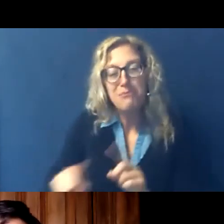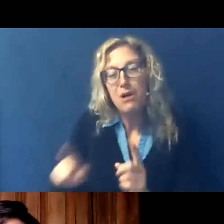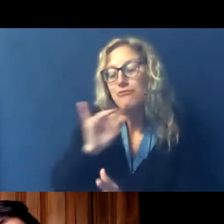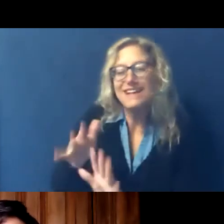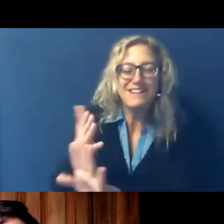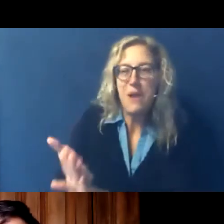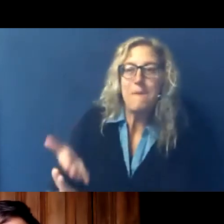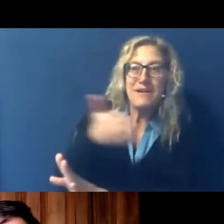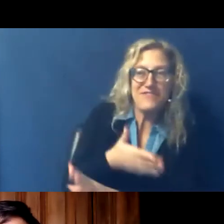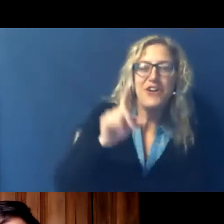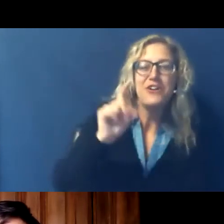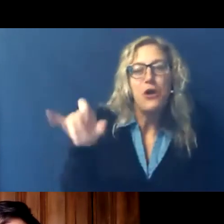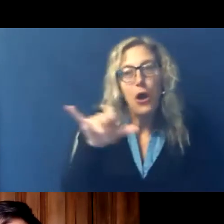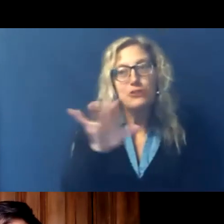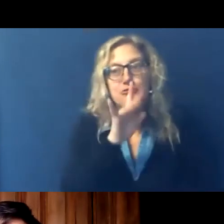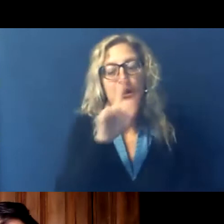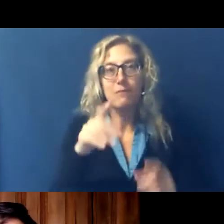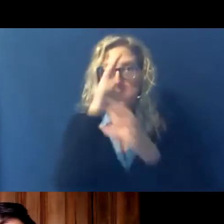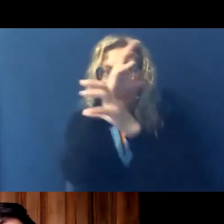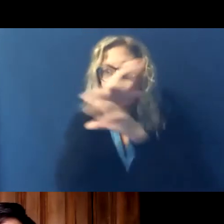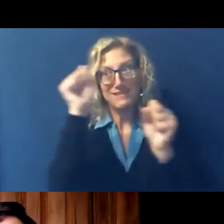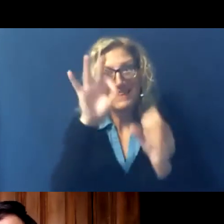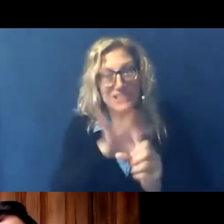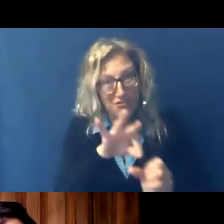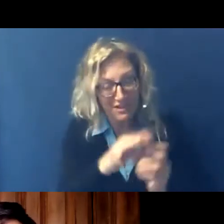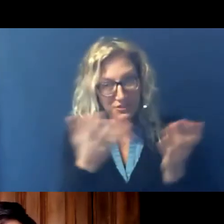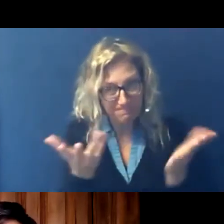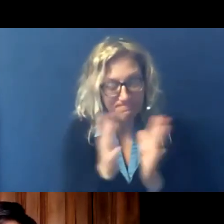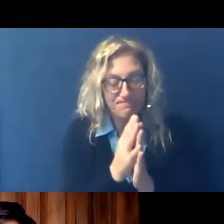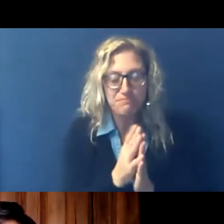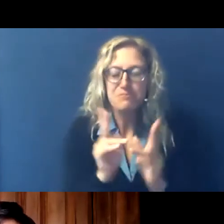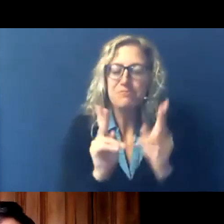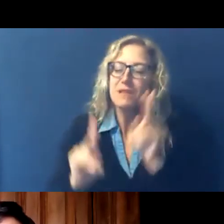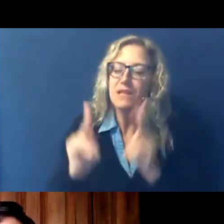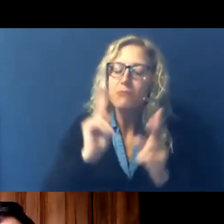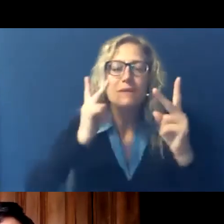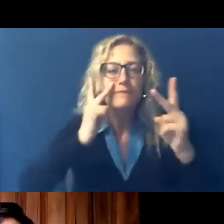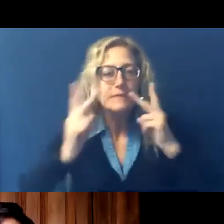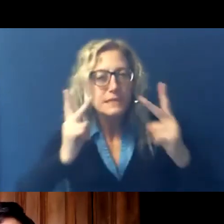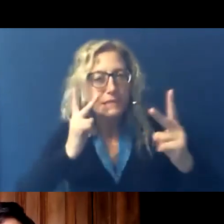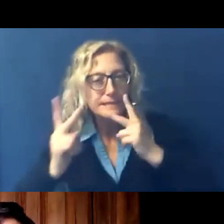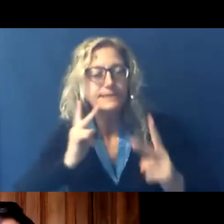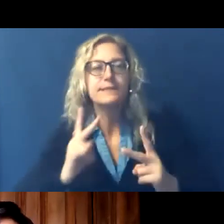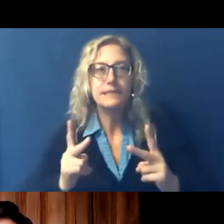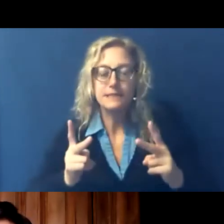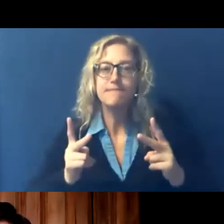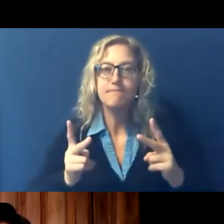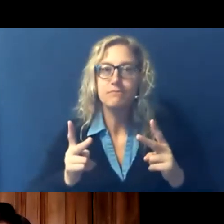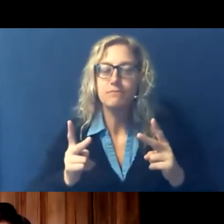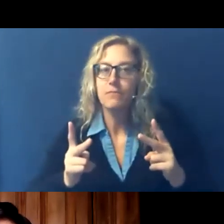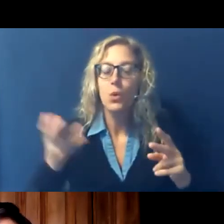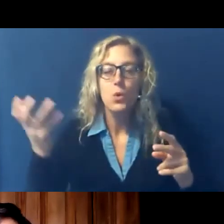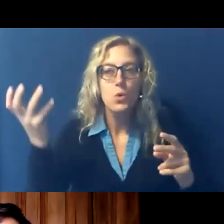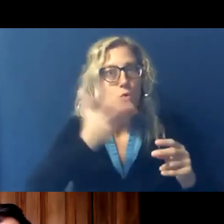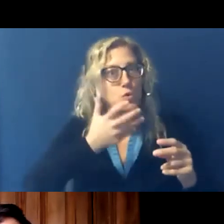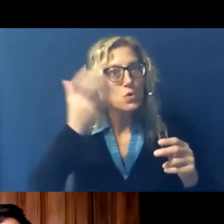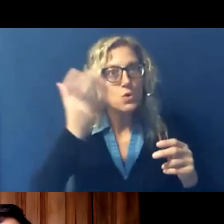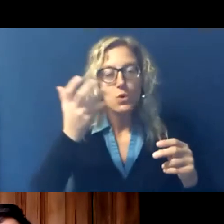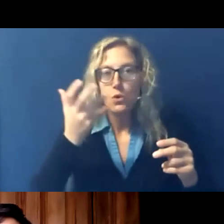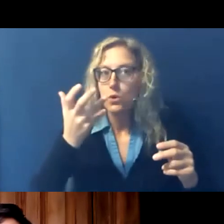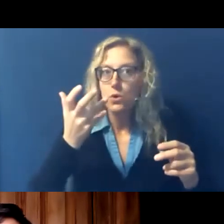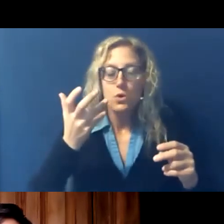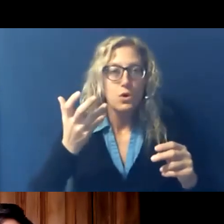before that, we should also talk about the presidential election. So I think folks have seen the incredible string